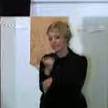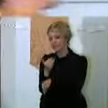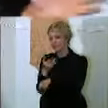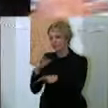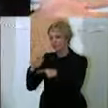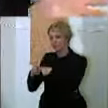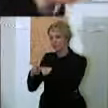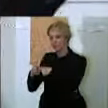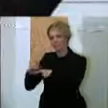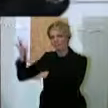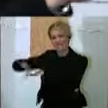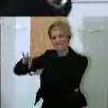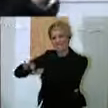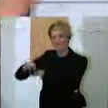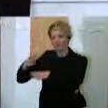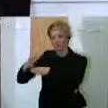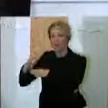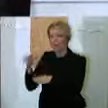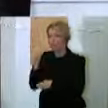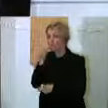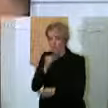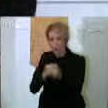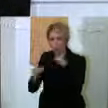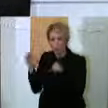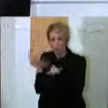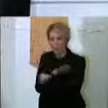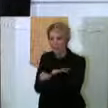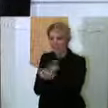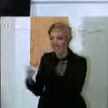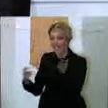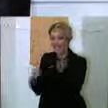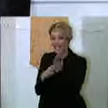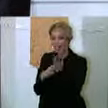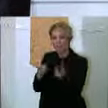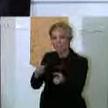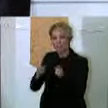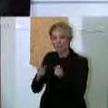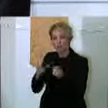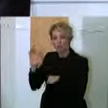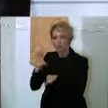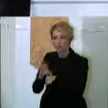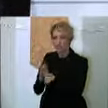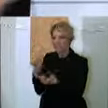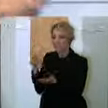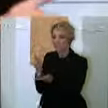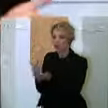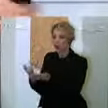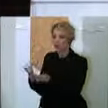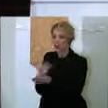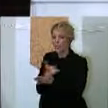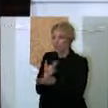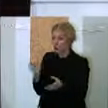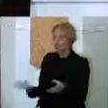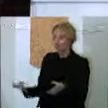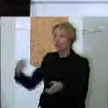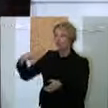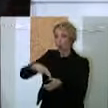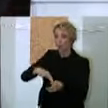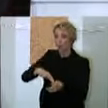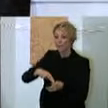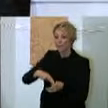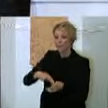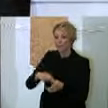Boulevard. It's a full brunch, and a percentage of that ticket was returned to the church as a way of fundraising. So please do join me. I will look